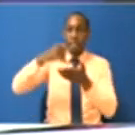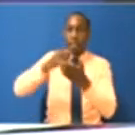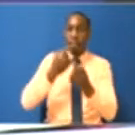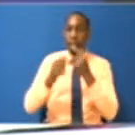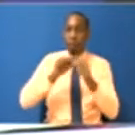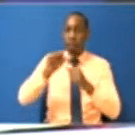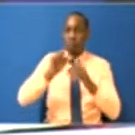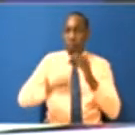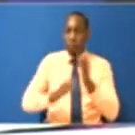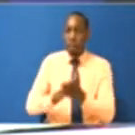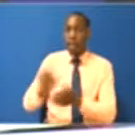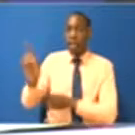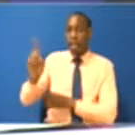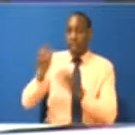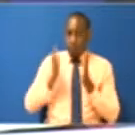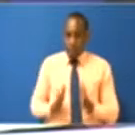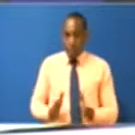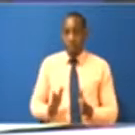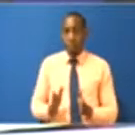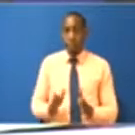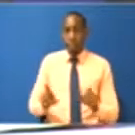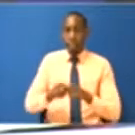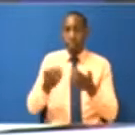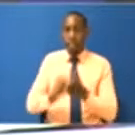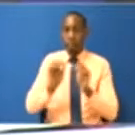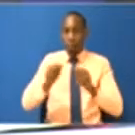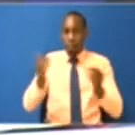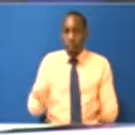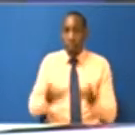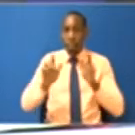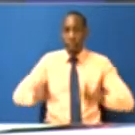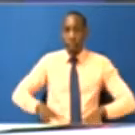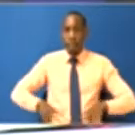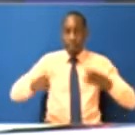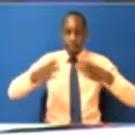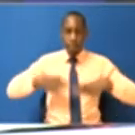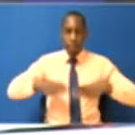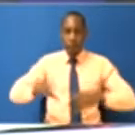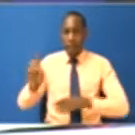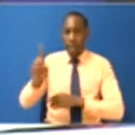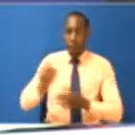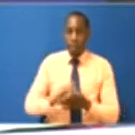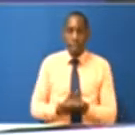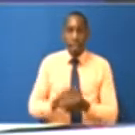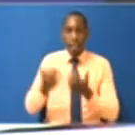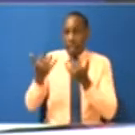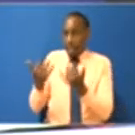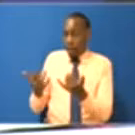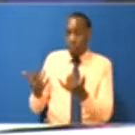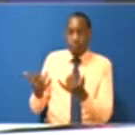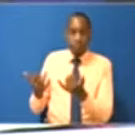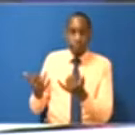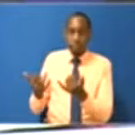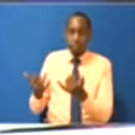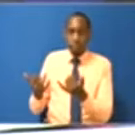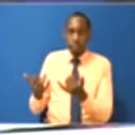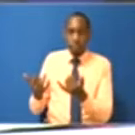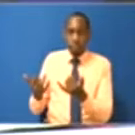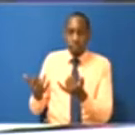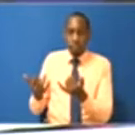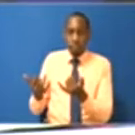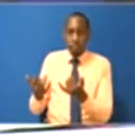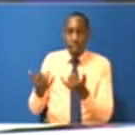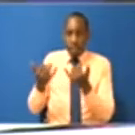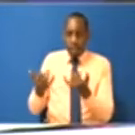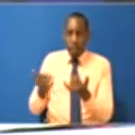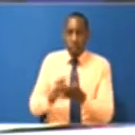about the nairobi how you can better the lives of the people of nairobi what so there's you know what